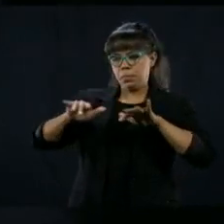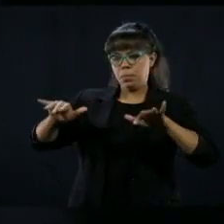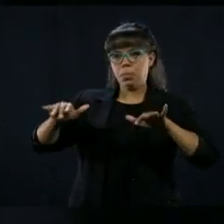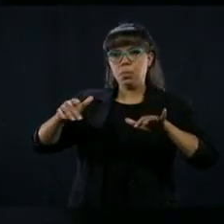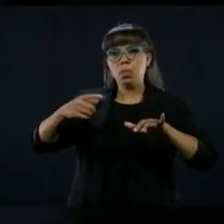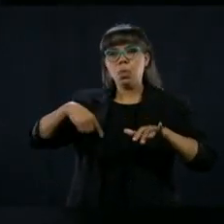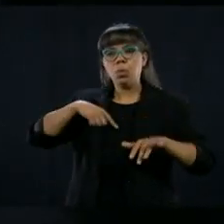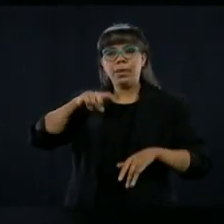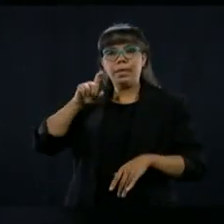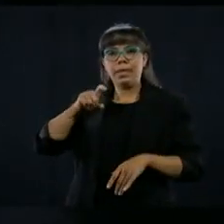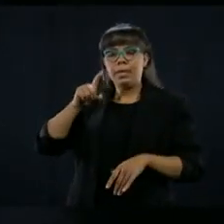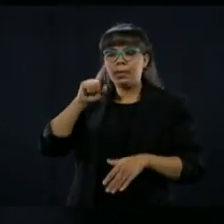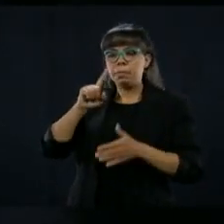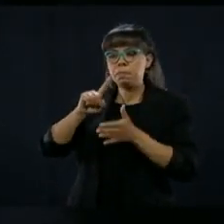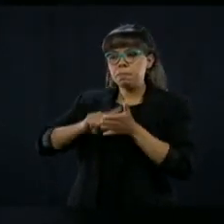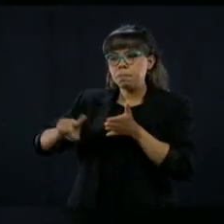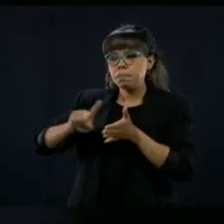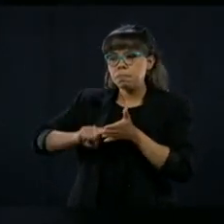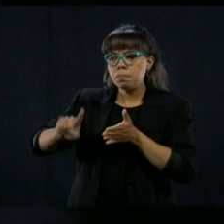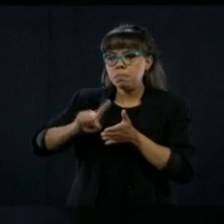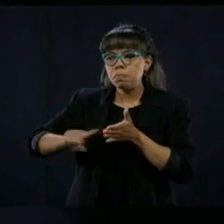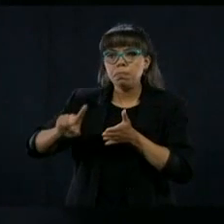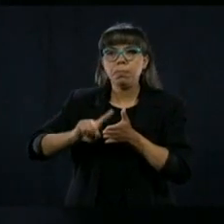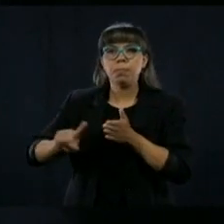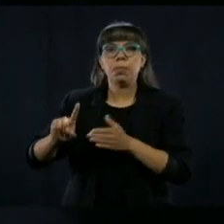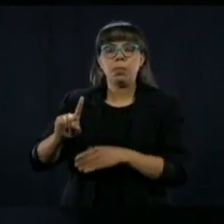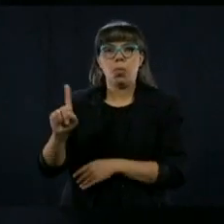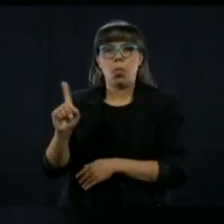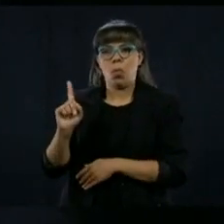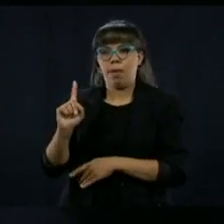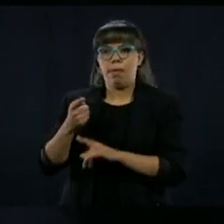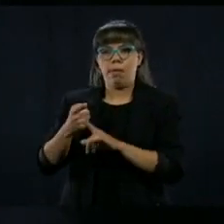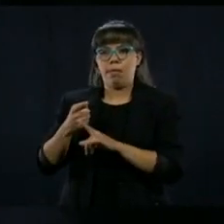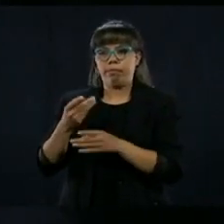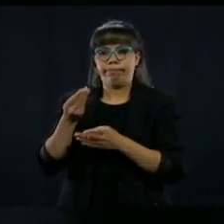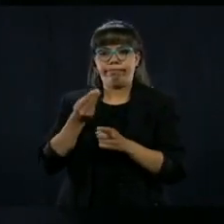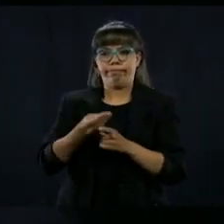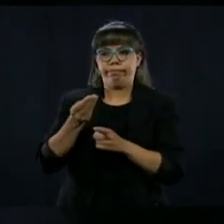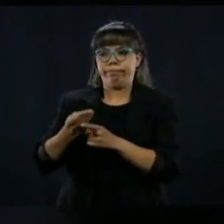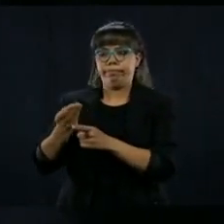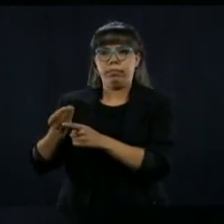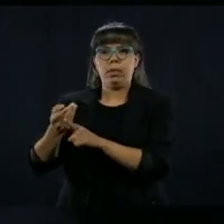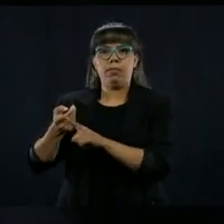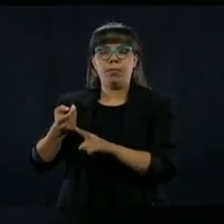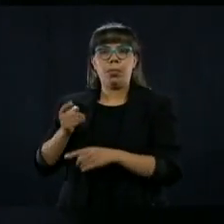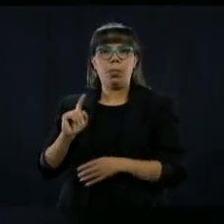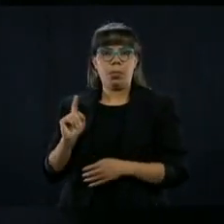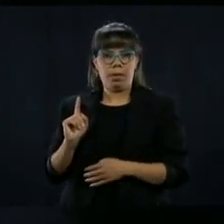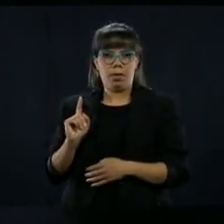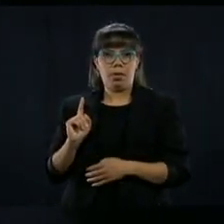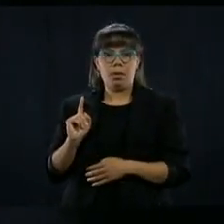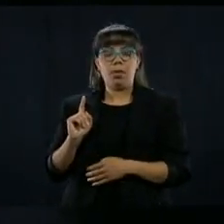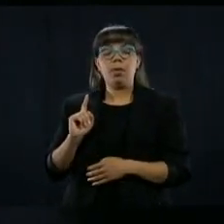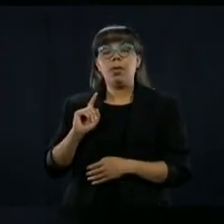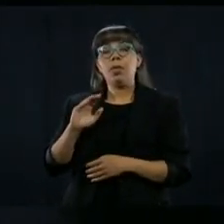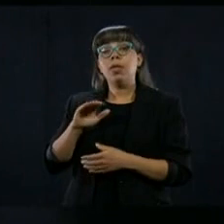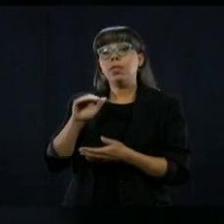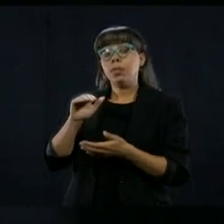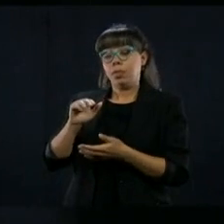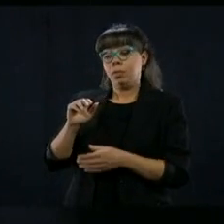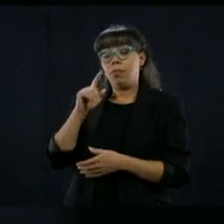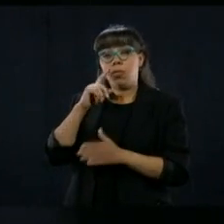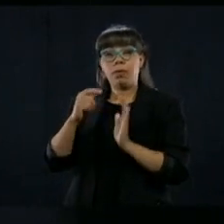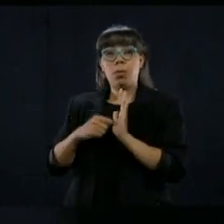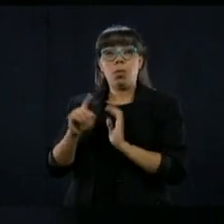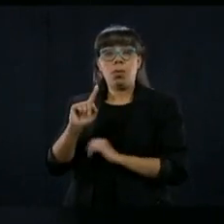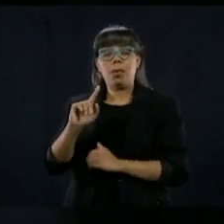for example. The Montreal Public Health Authority is applying a strategy of test and